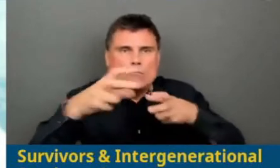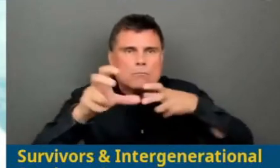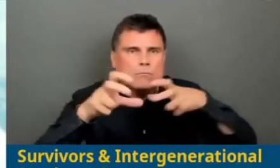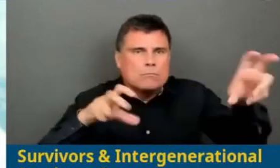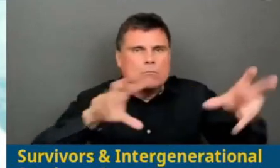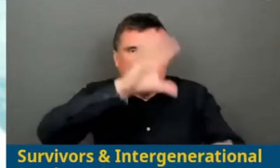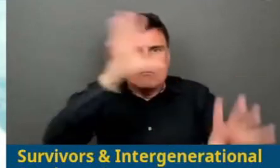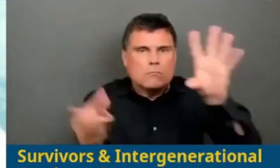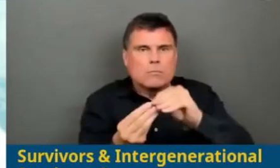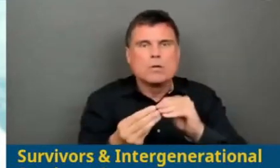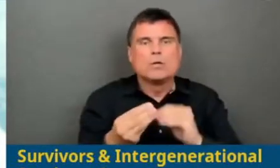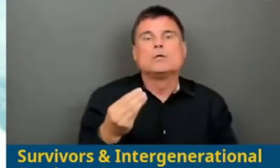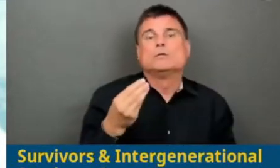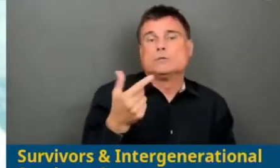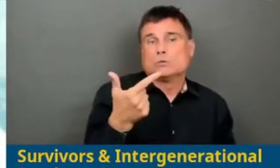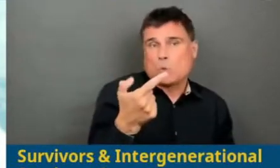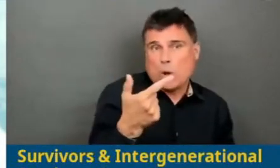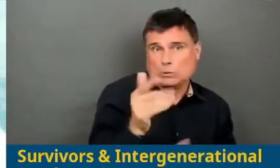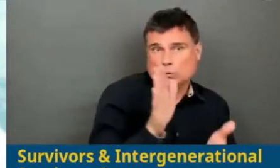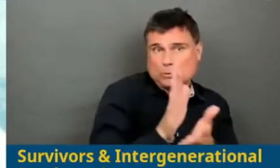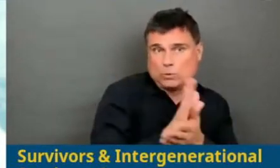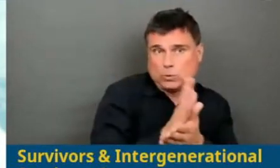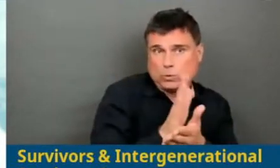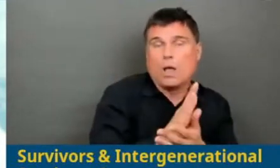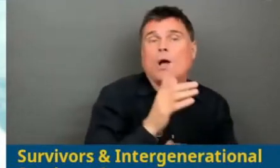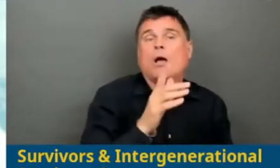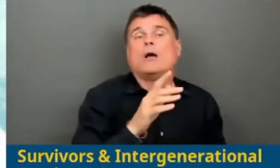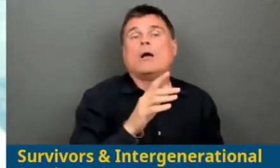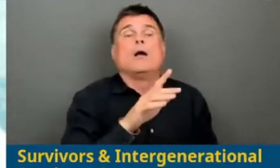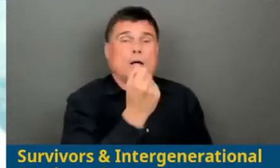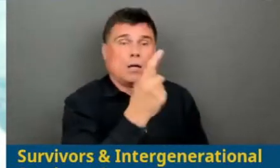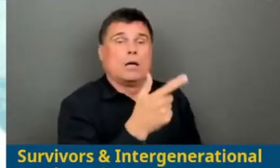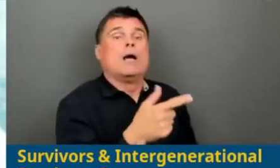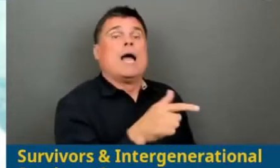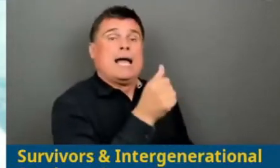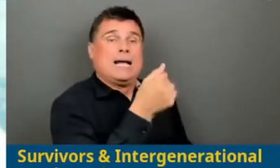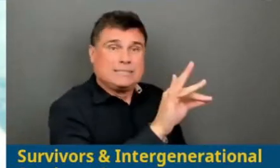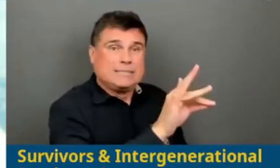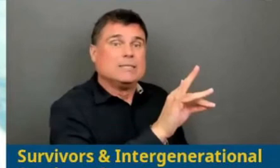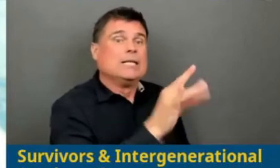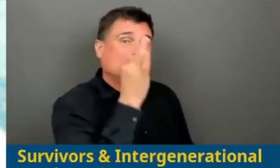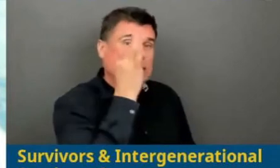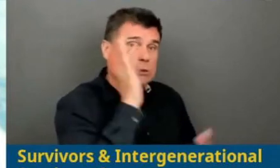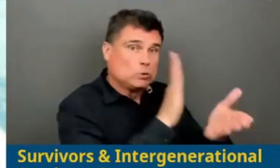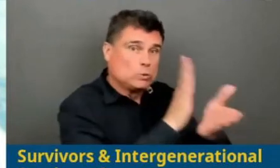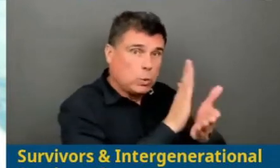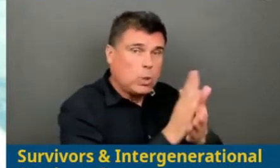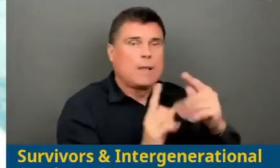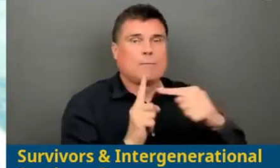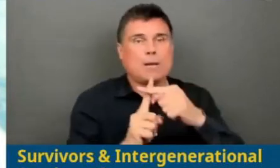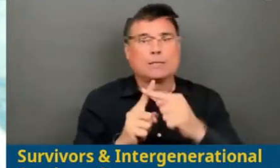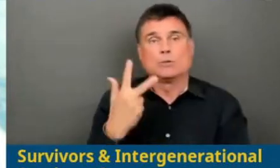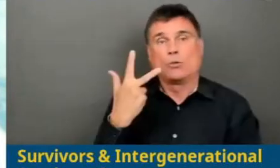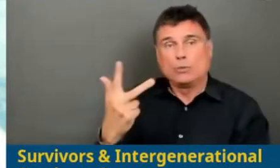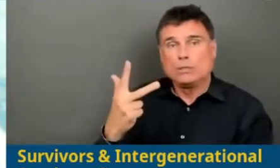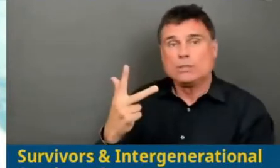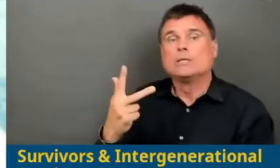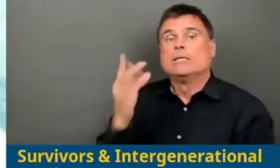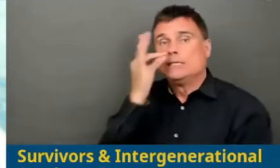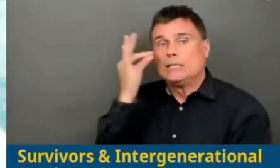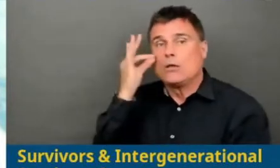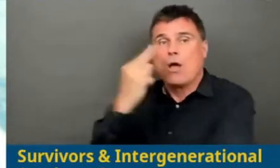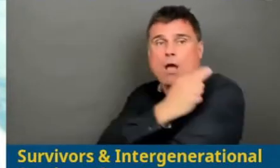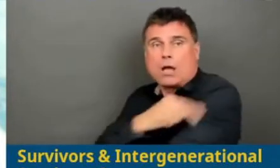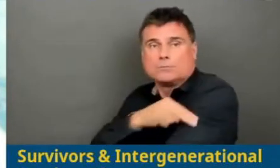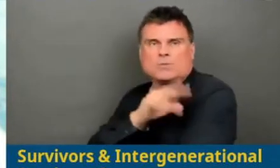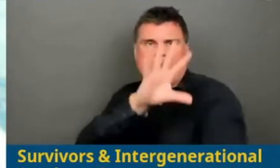school caretaker communities plus the three hospitals I spoke of. So at minimum, there will be that sum available. And if